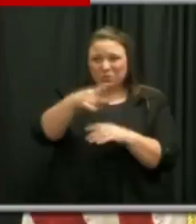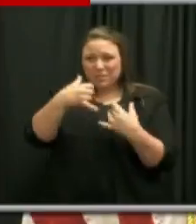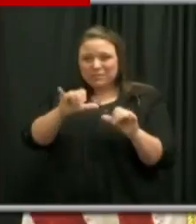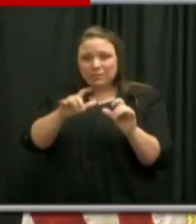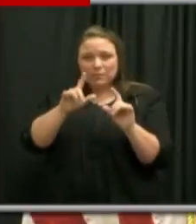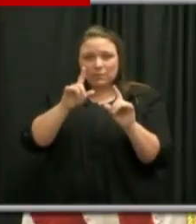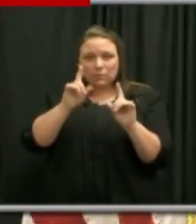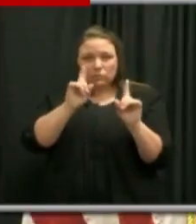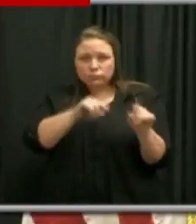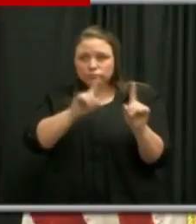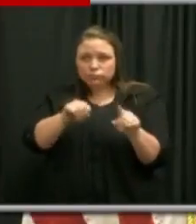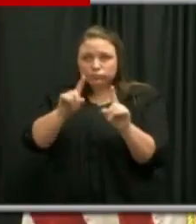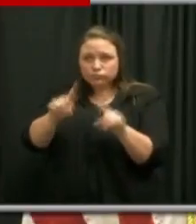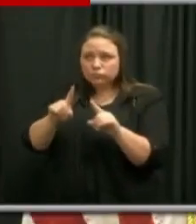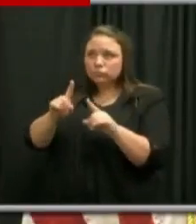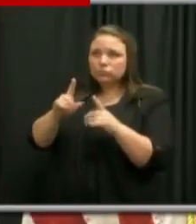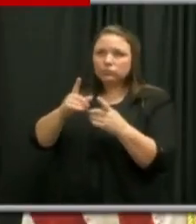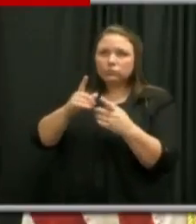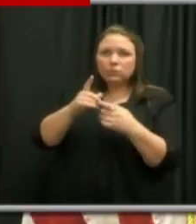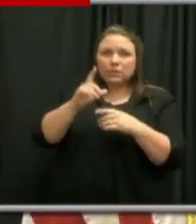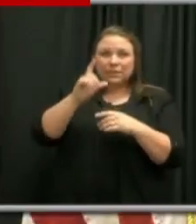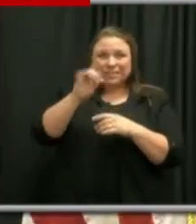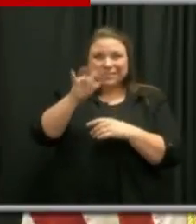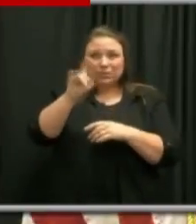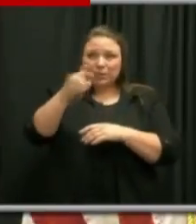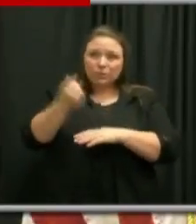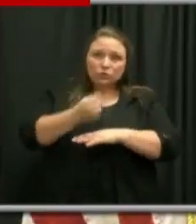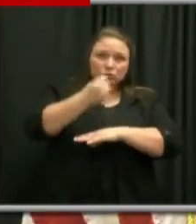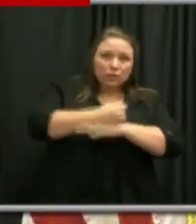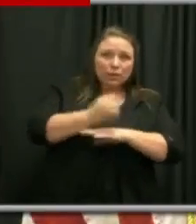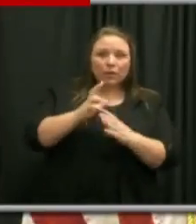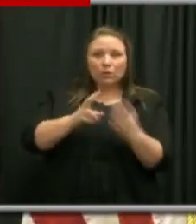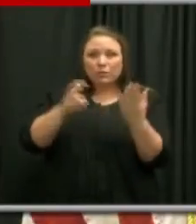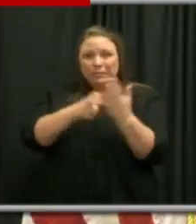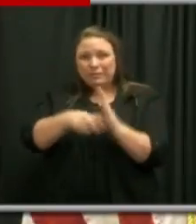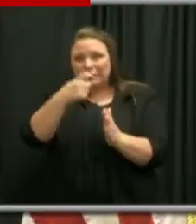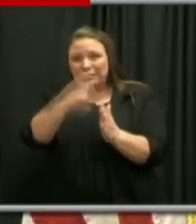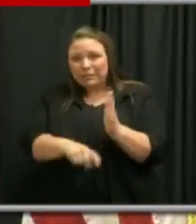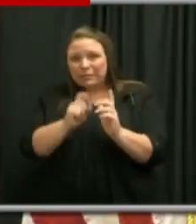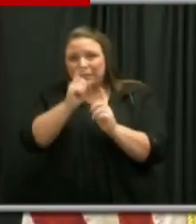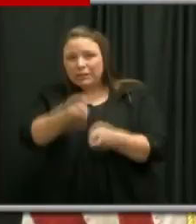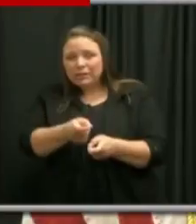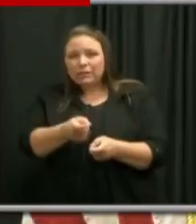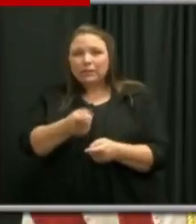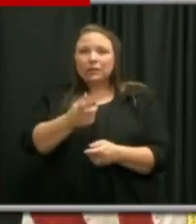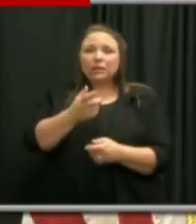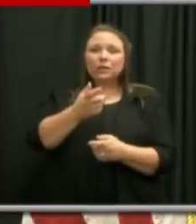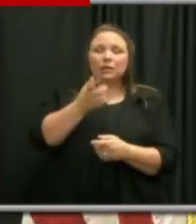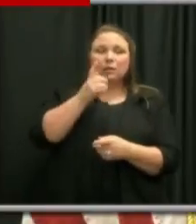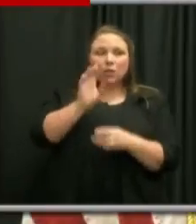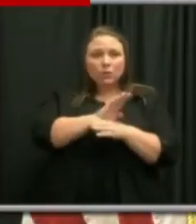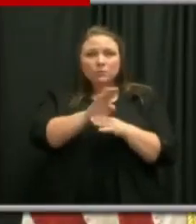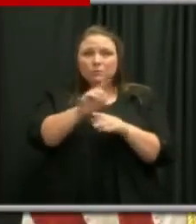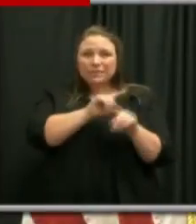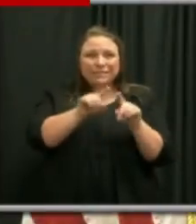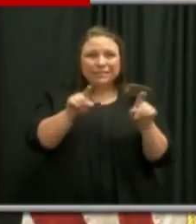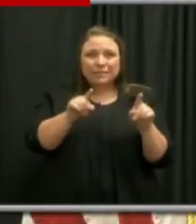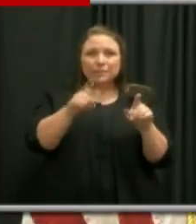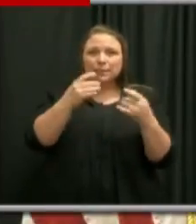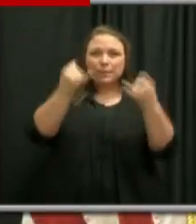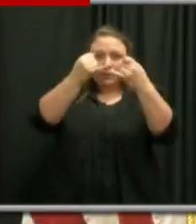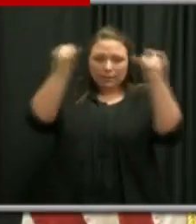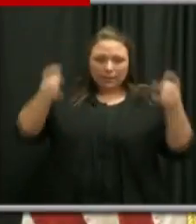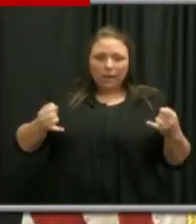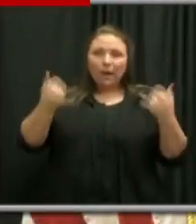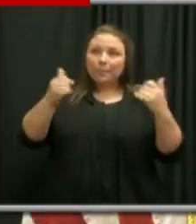to, if you've had to shut down any new businesses or issue any fines as the businesses over the county line are